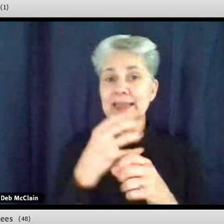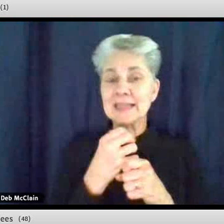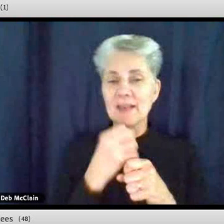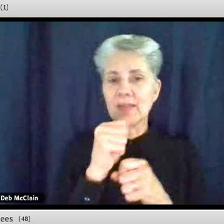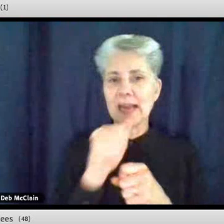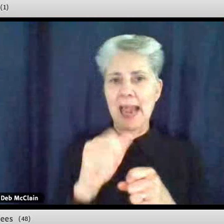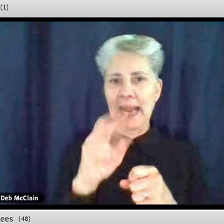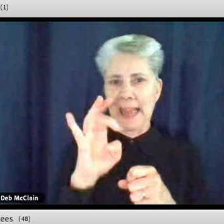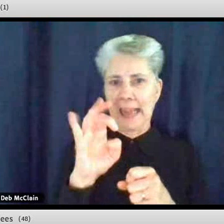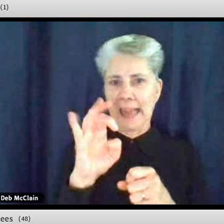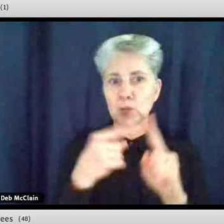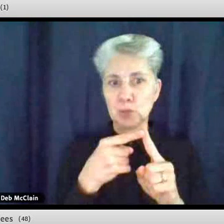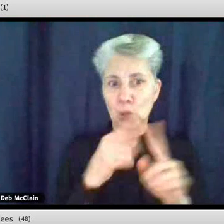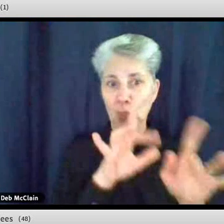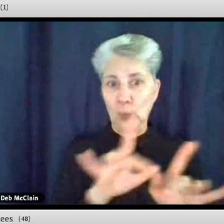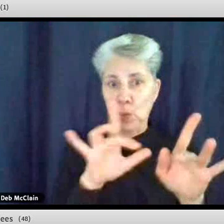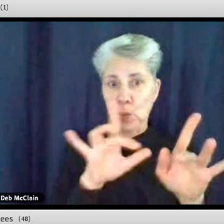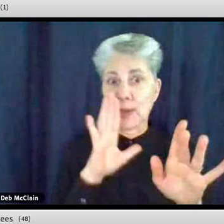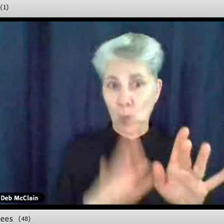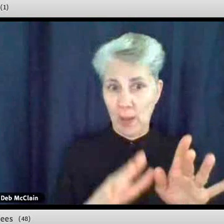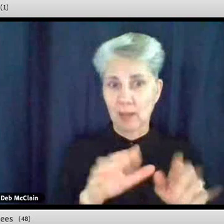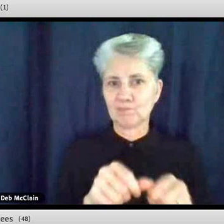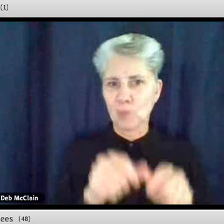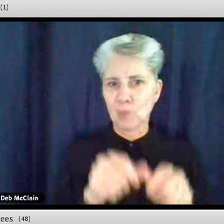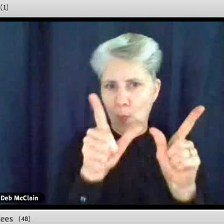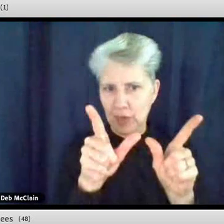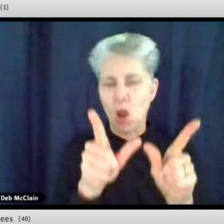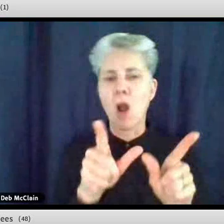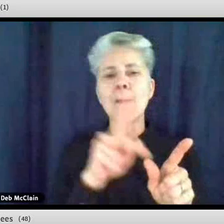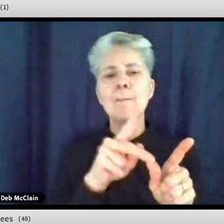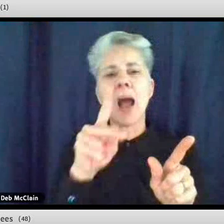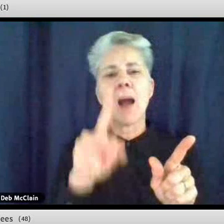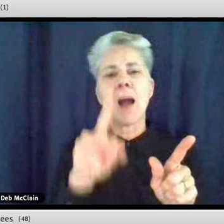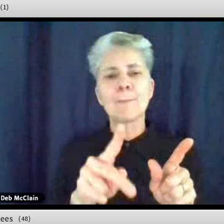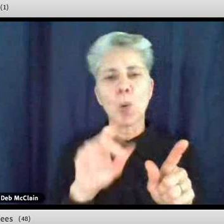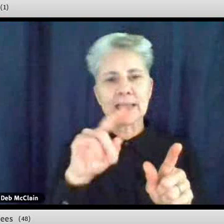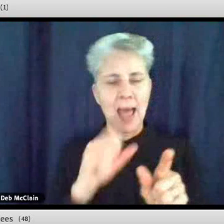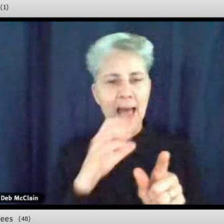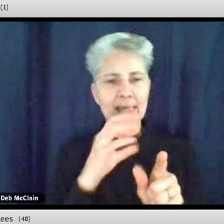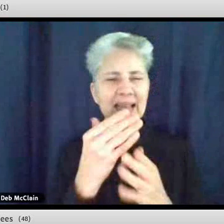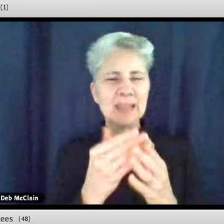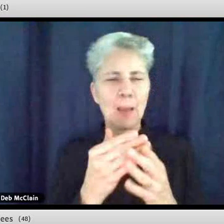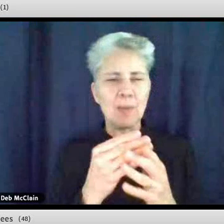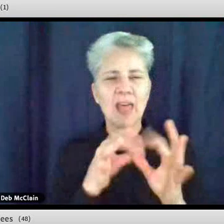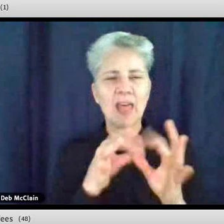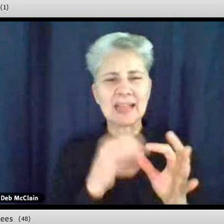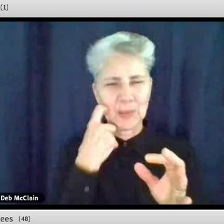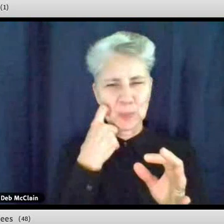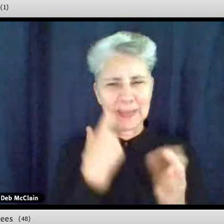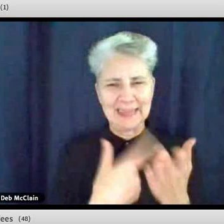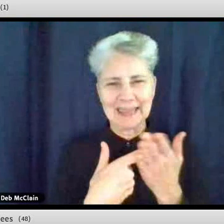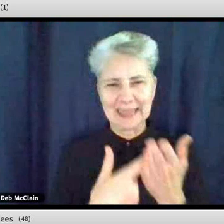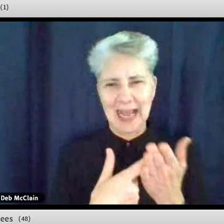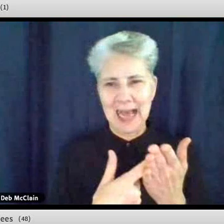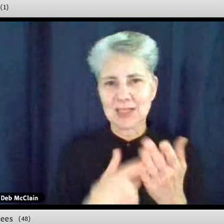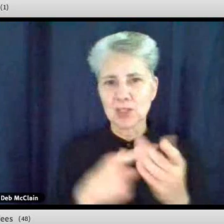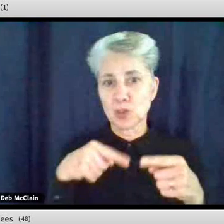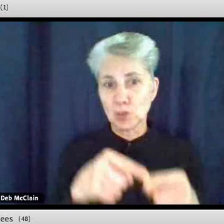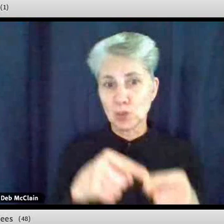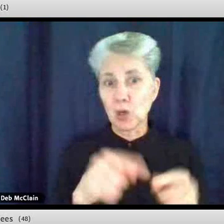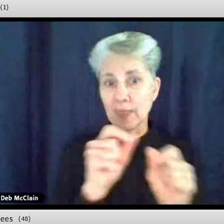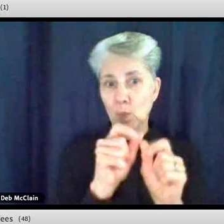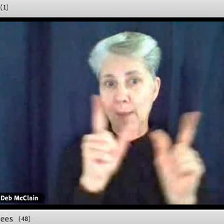recording, the PowerPoint slides, and some of the links that we discussed during class. I want to thank all